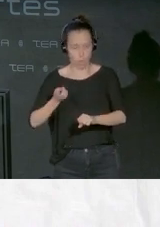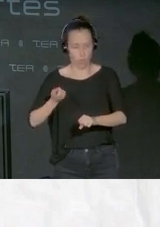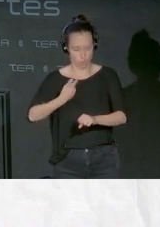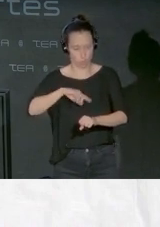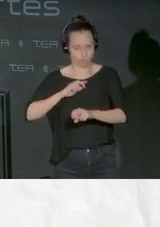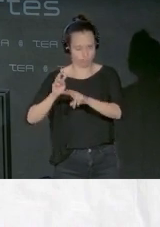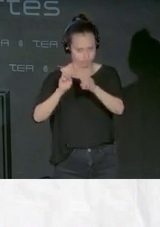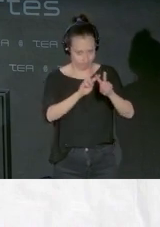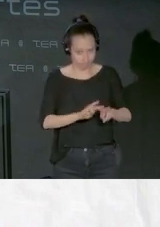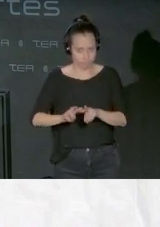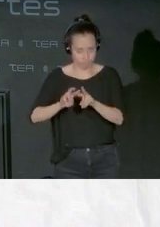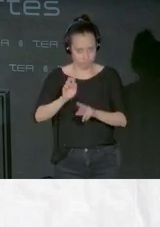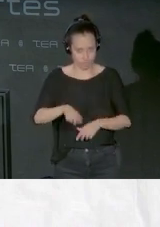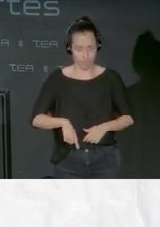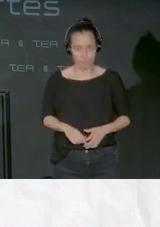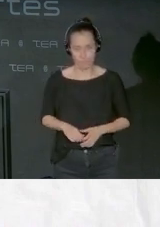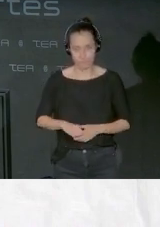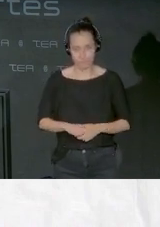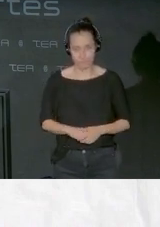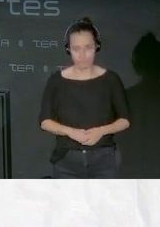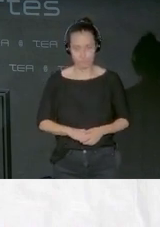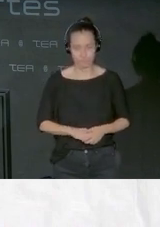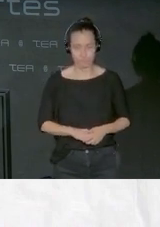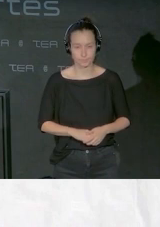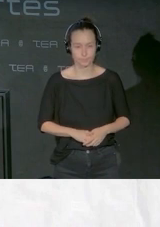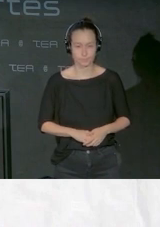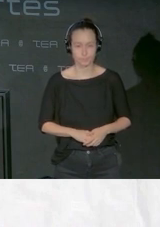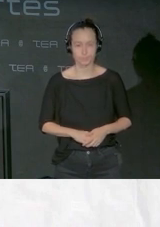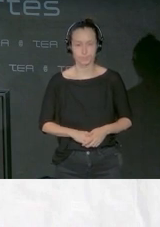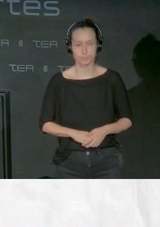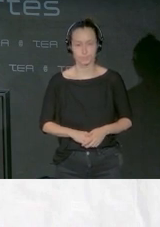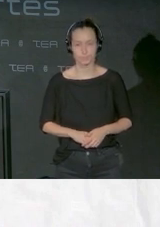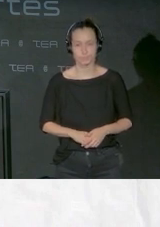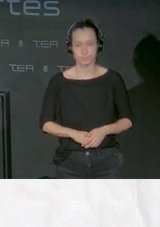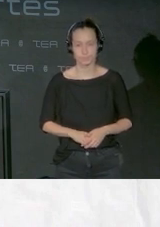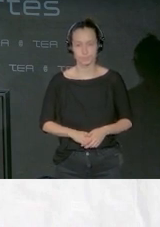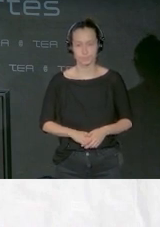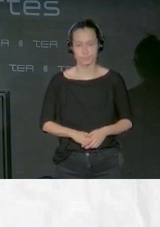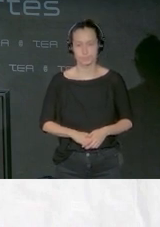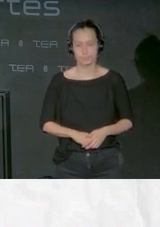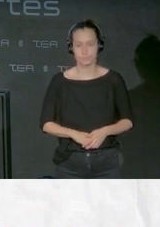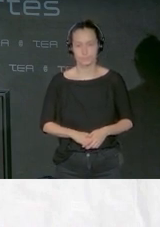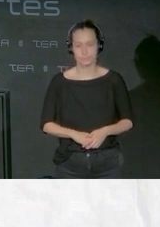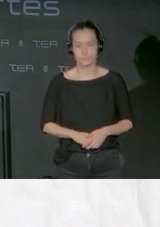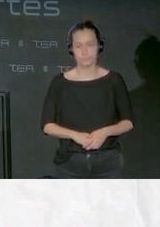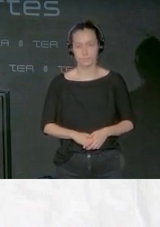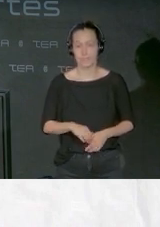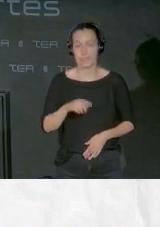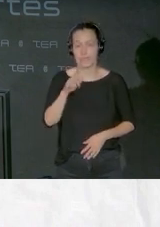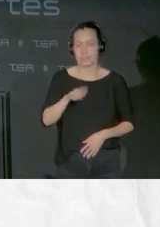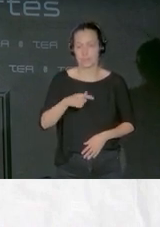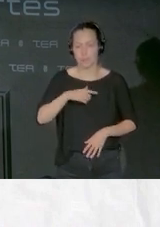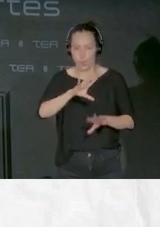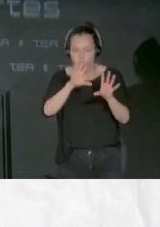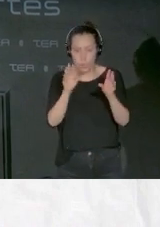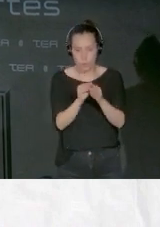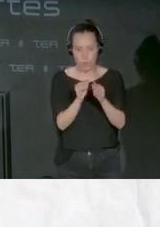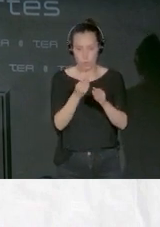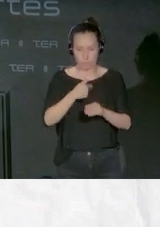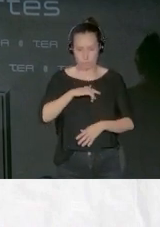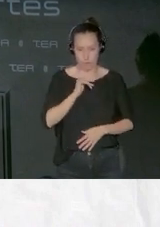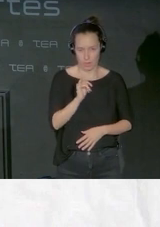that, we have handpicked really a few key points, really not so many. The first one is exactly